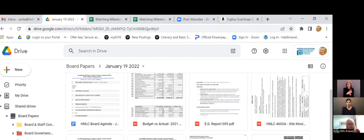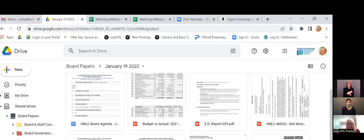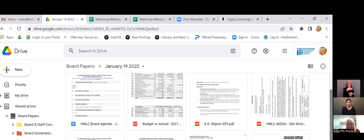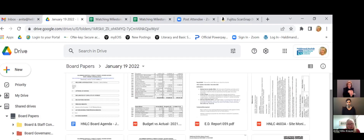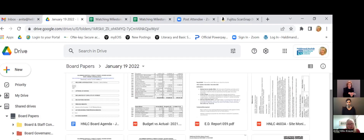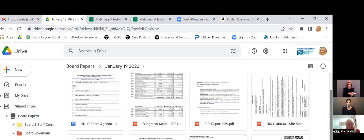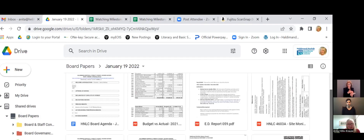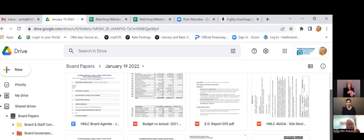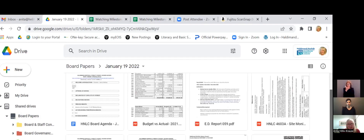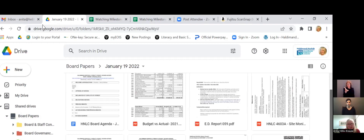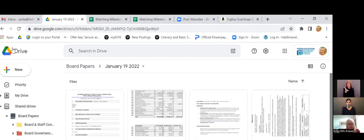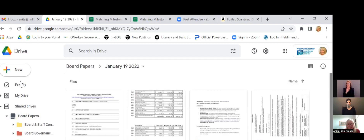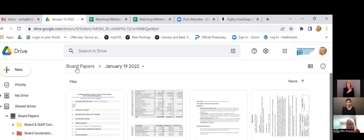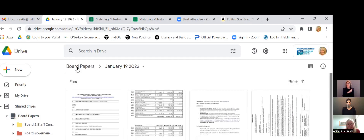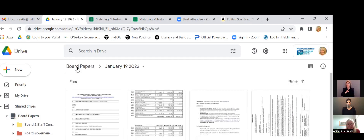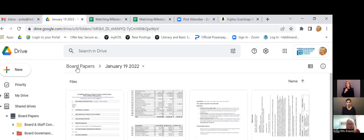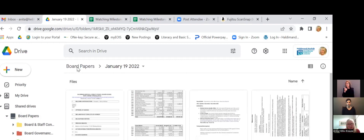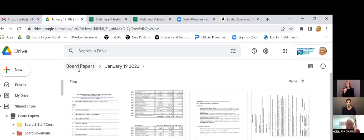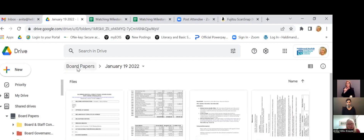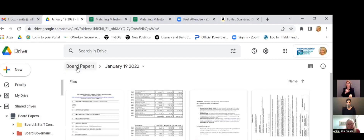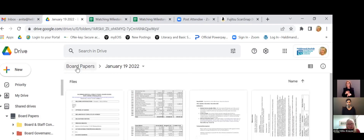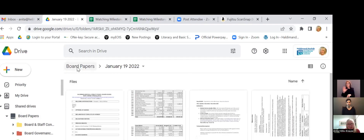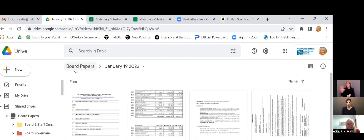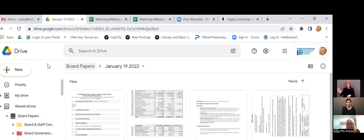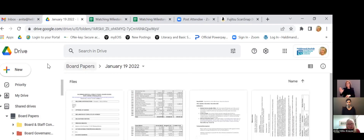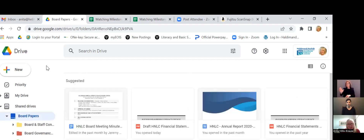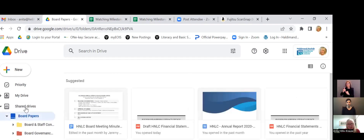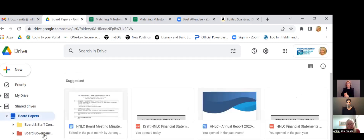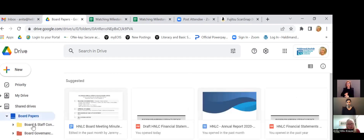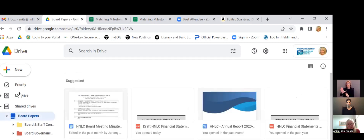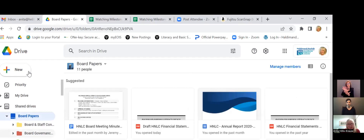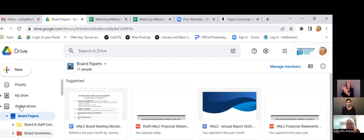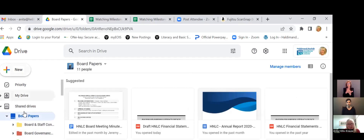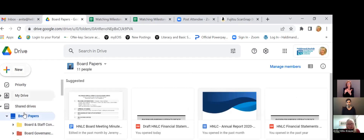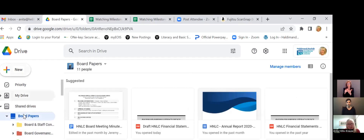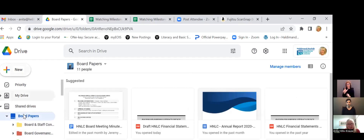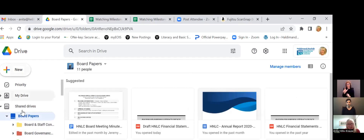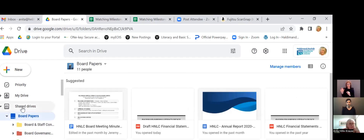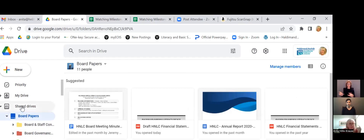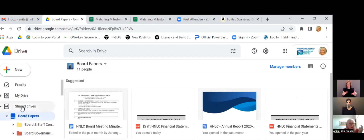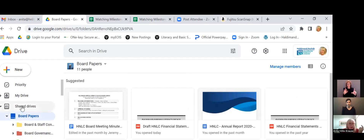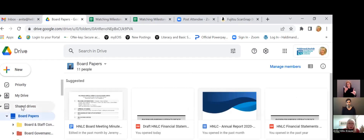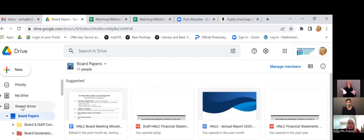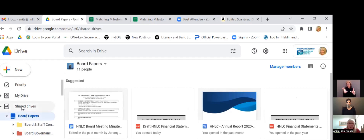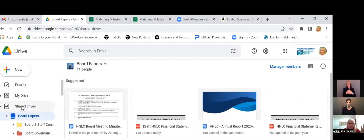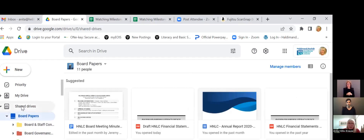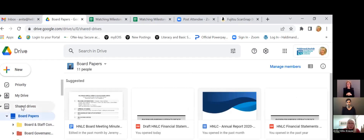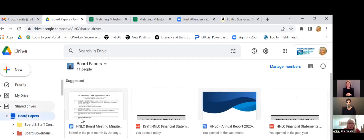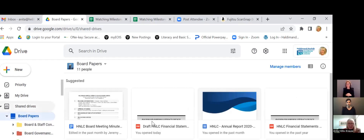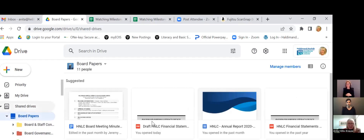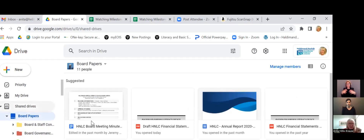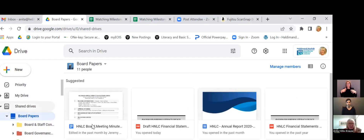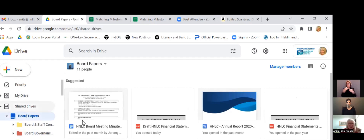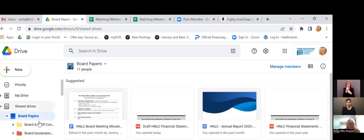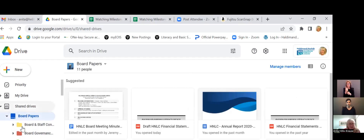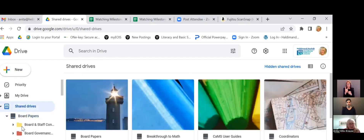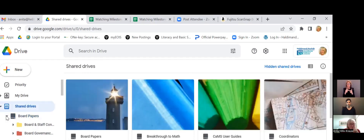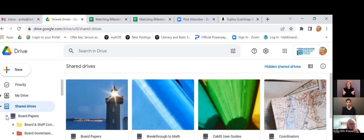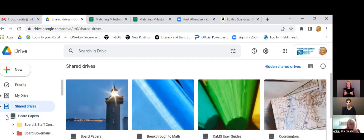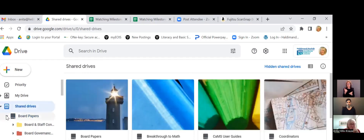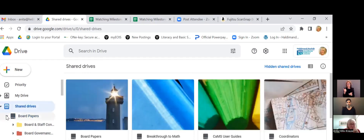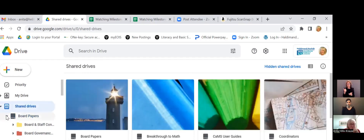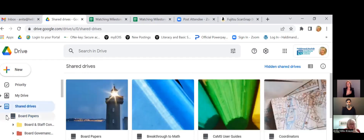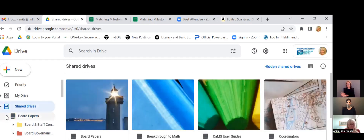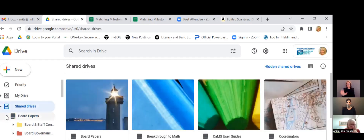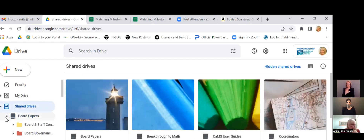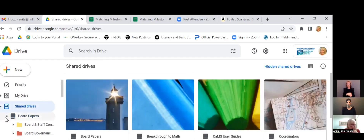can access that at their leisure. And then I thought this is such a good idea. I talked to